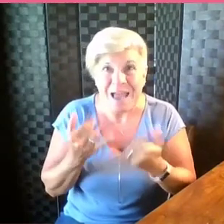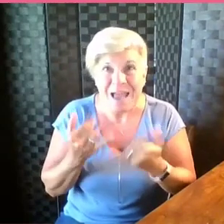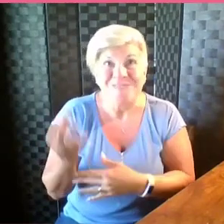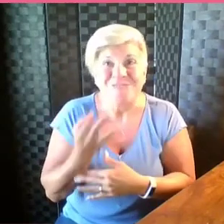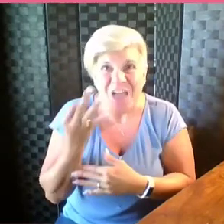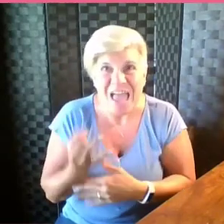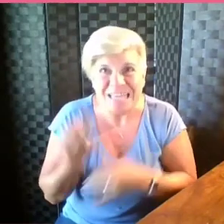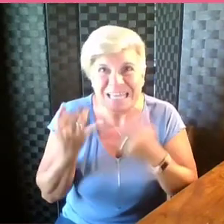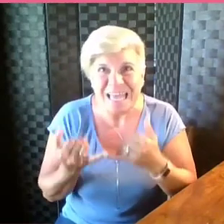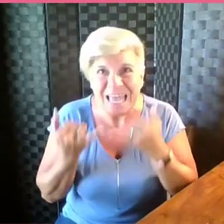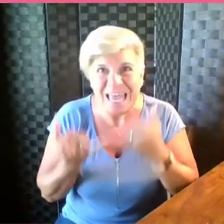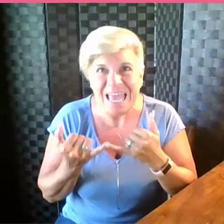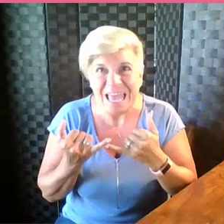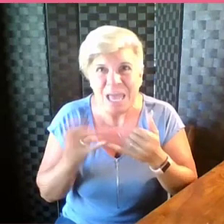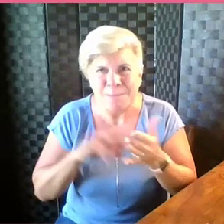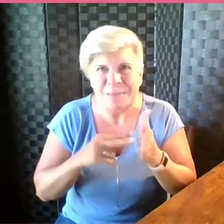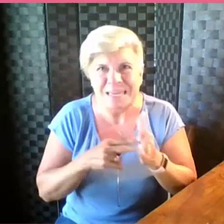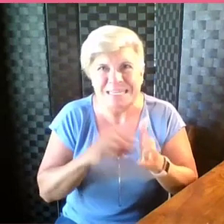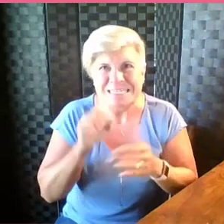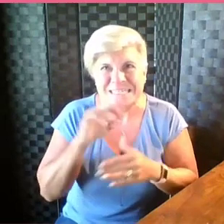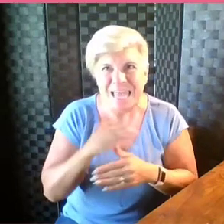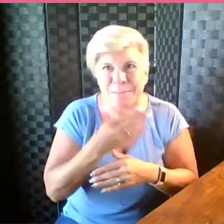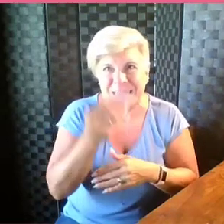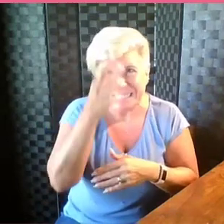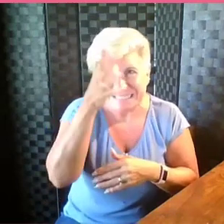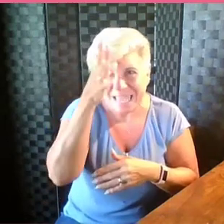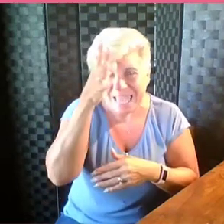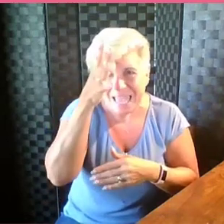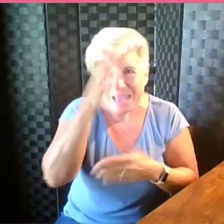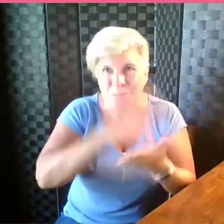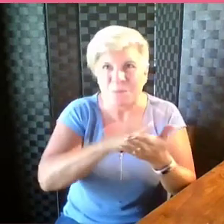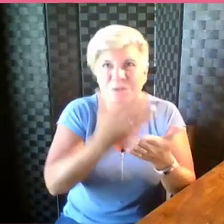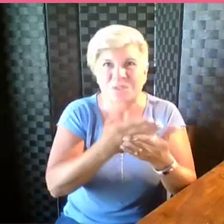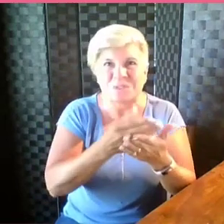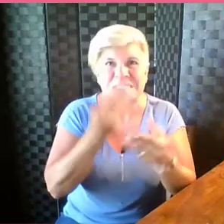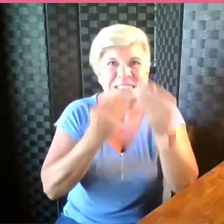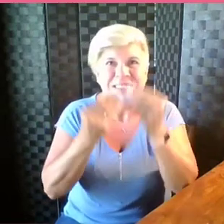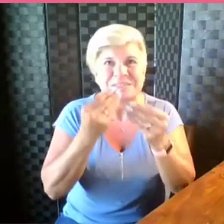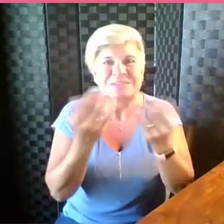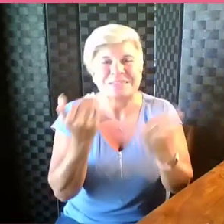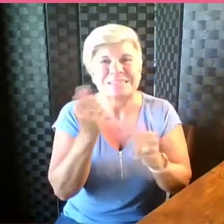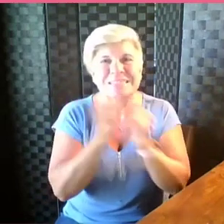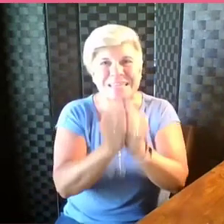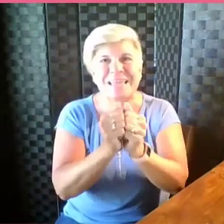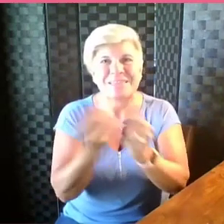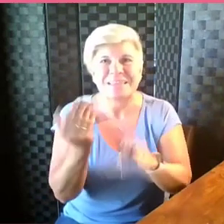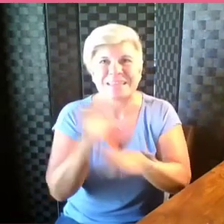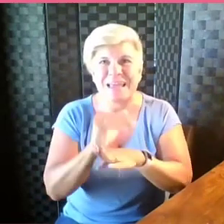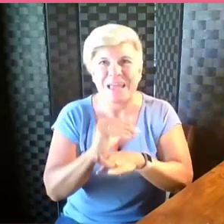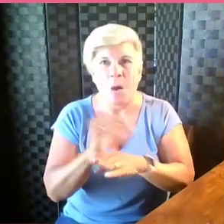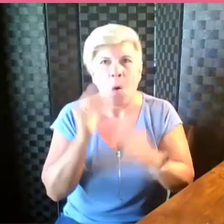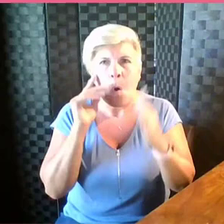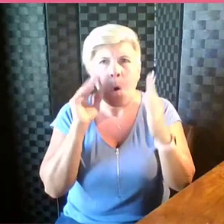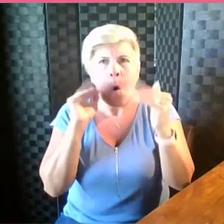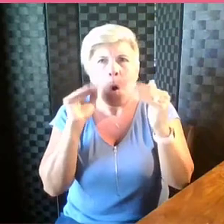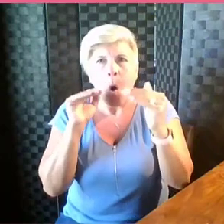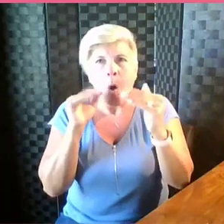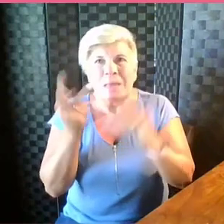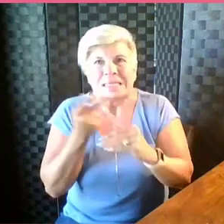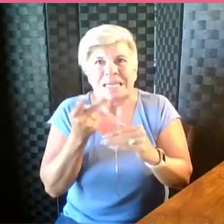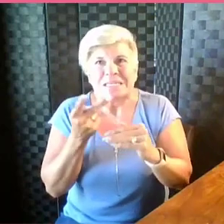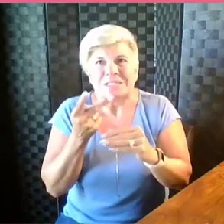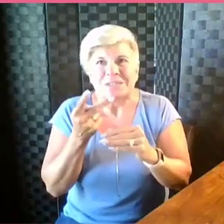and Dad would make dinner together tonight. He hoped they could make some fudge for after dinner